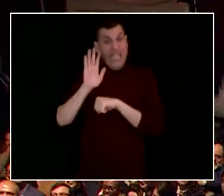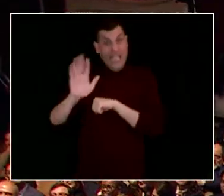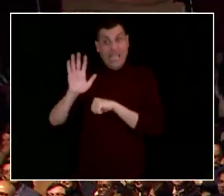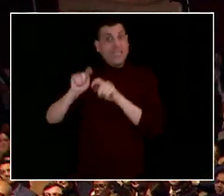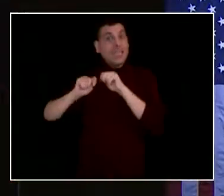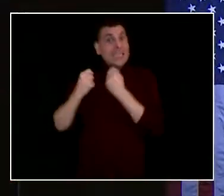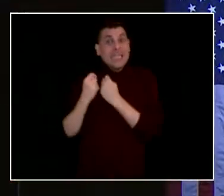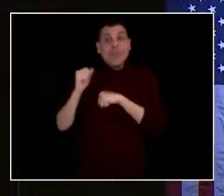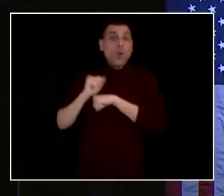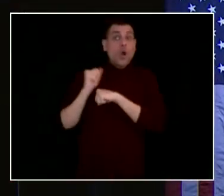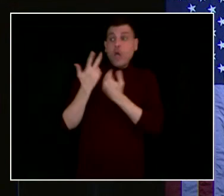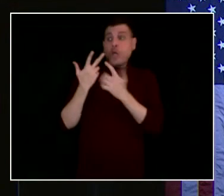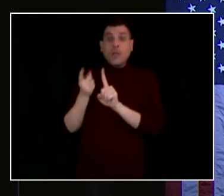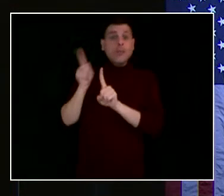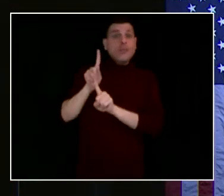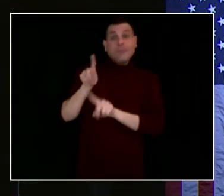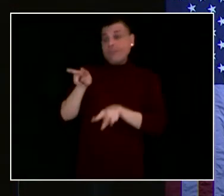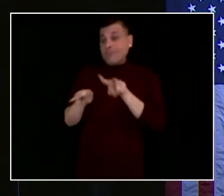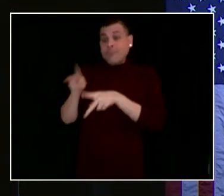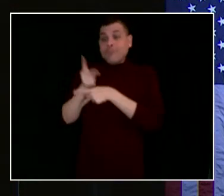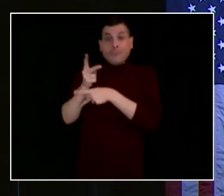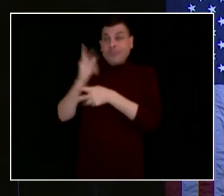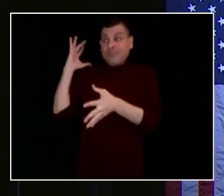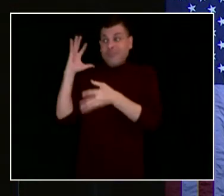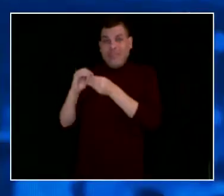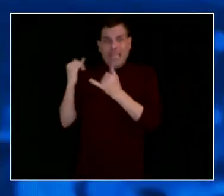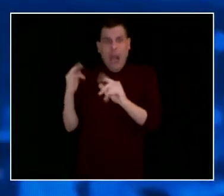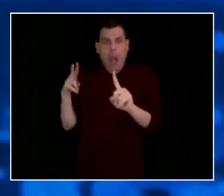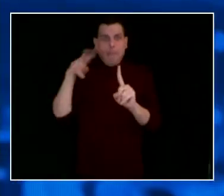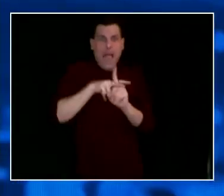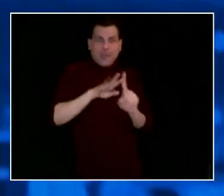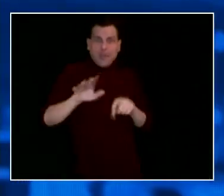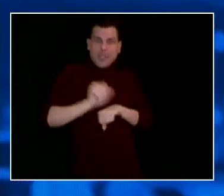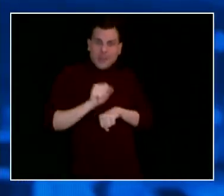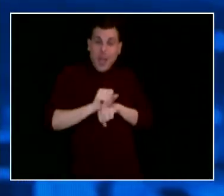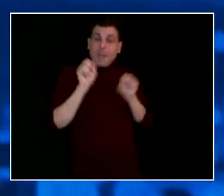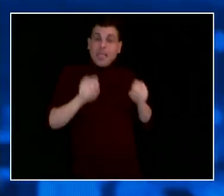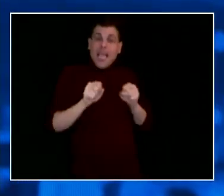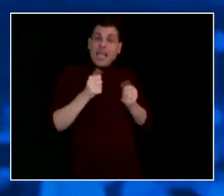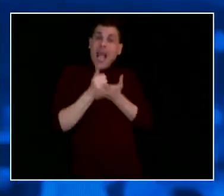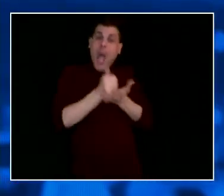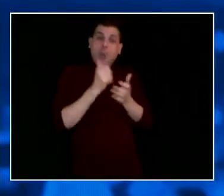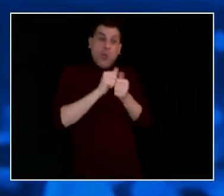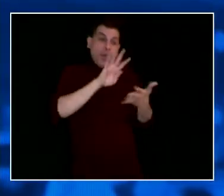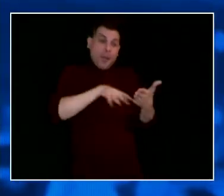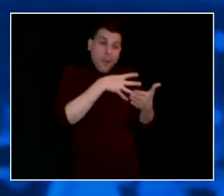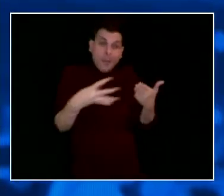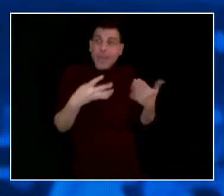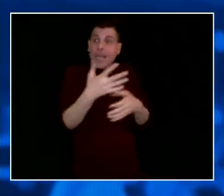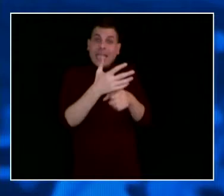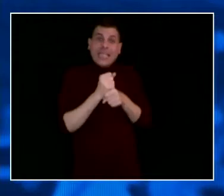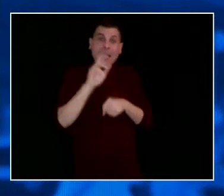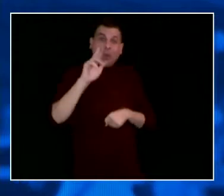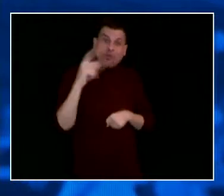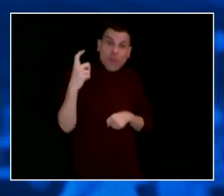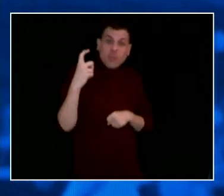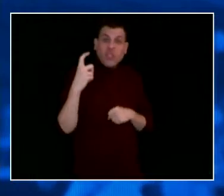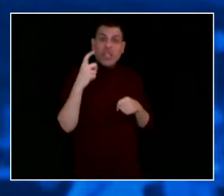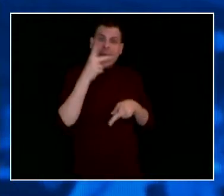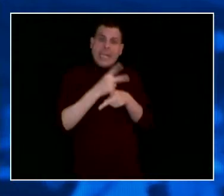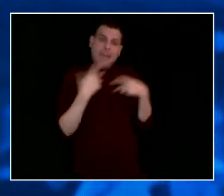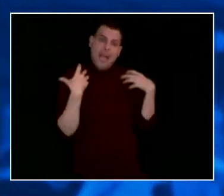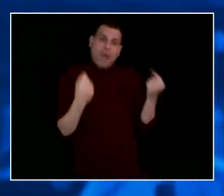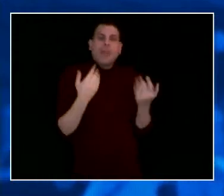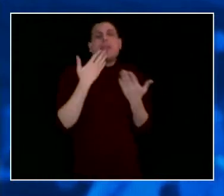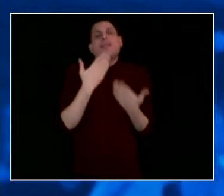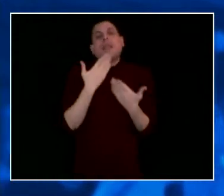to help patients schedule appointments, get medicine, and stay healthy. Thank you, Kevin, for all you do for your fellow